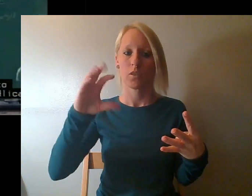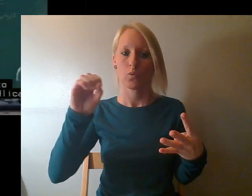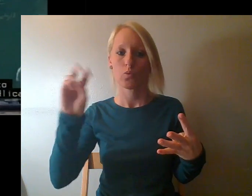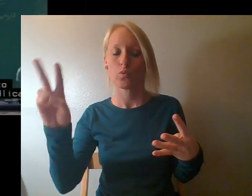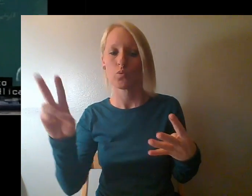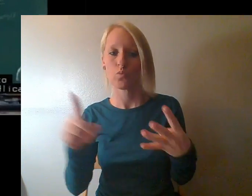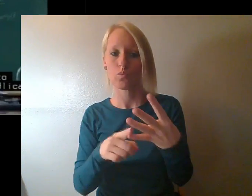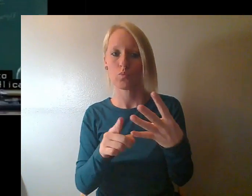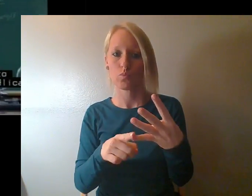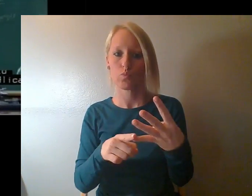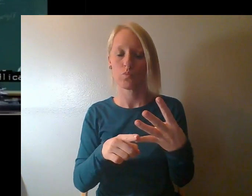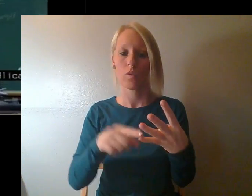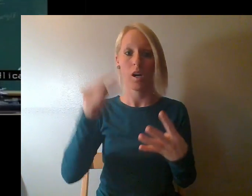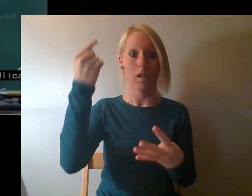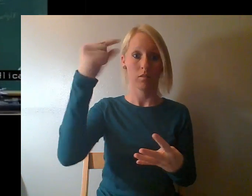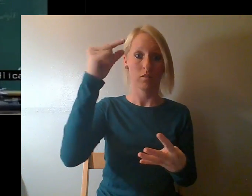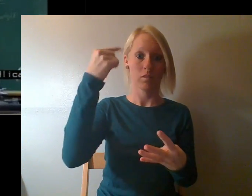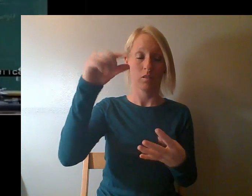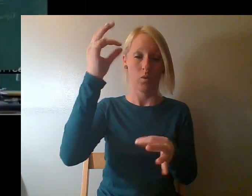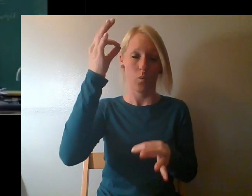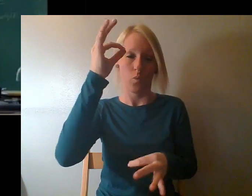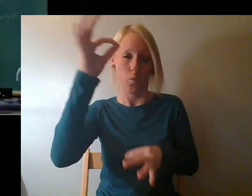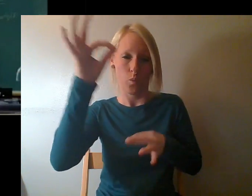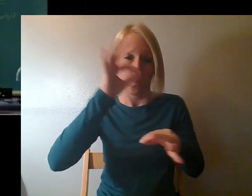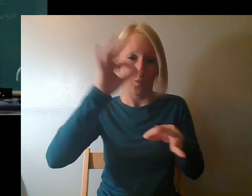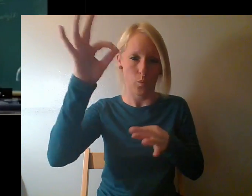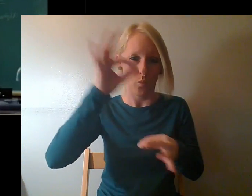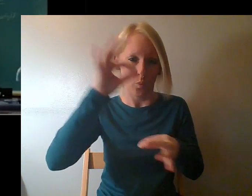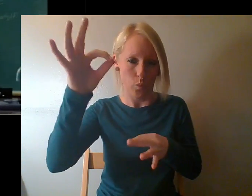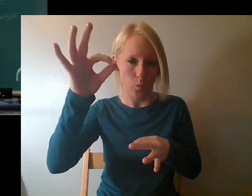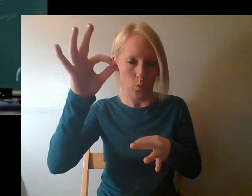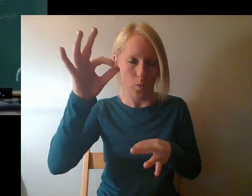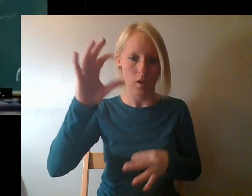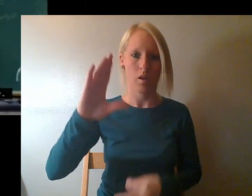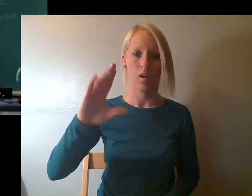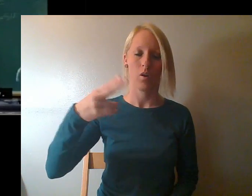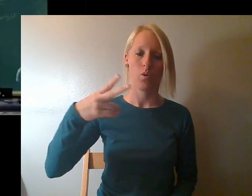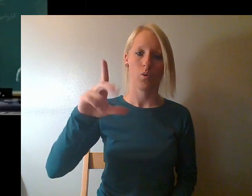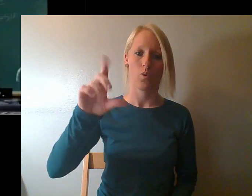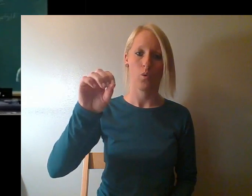Alicia? Energy. Energy. Okay, this is going to be the energy.